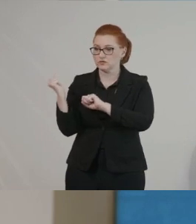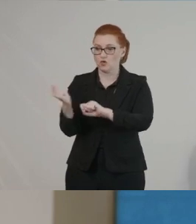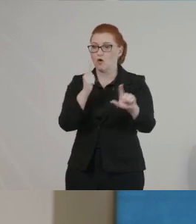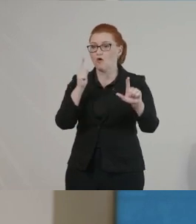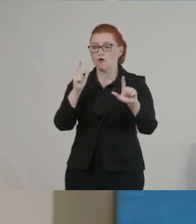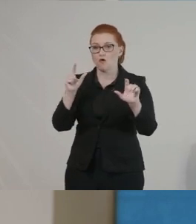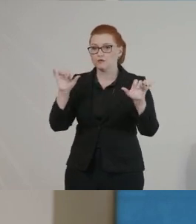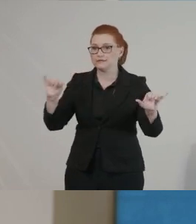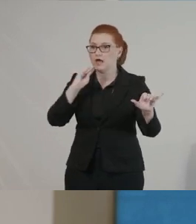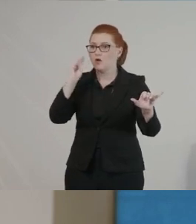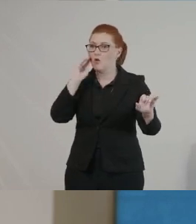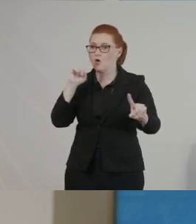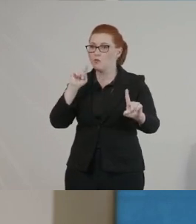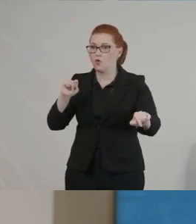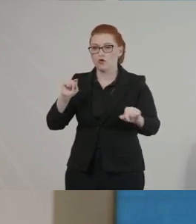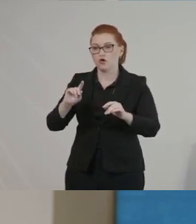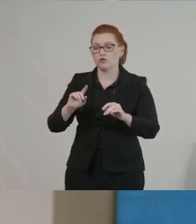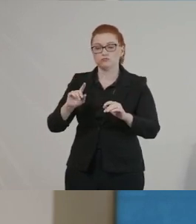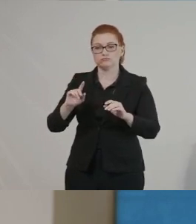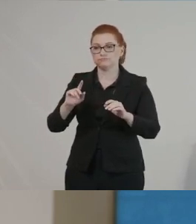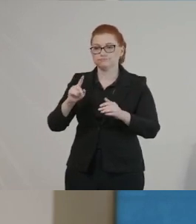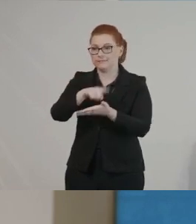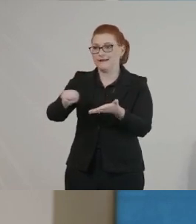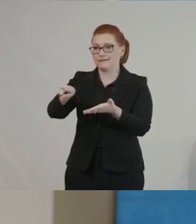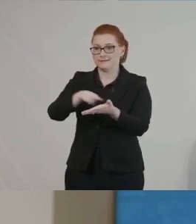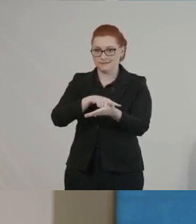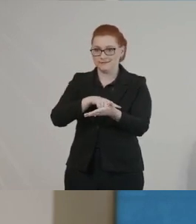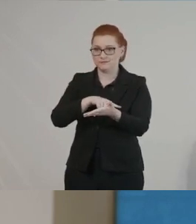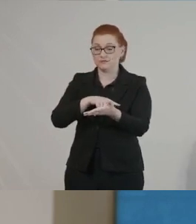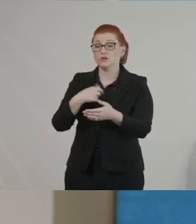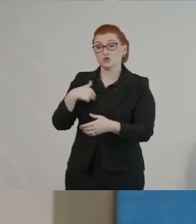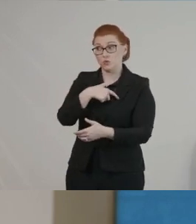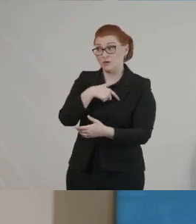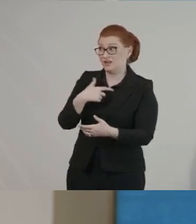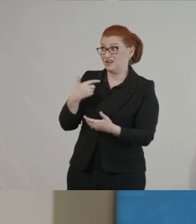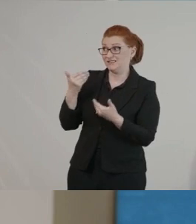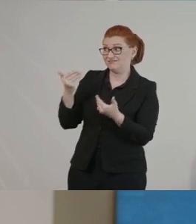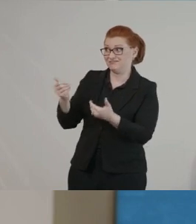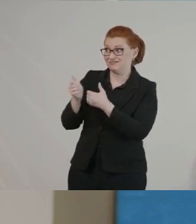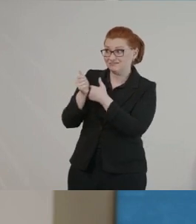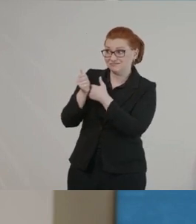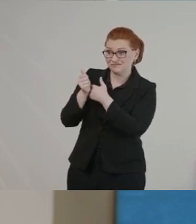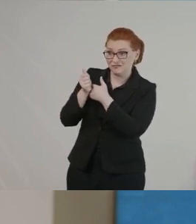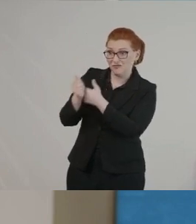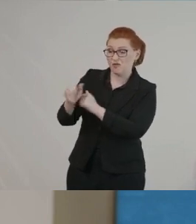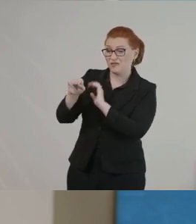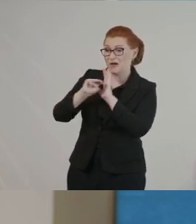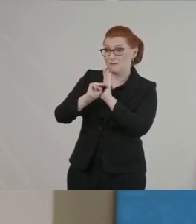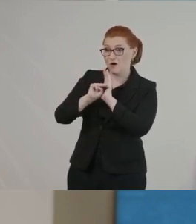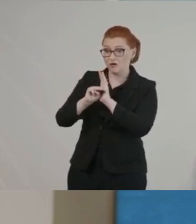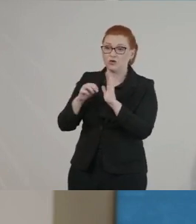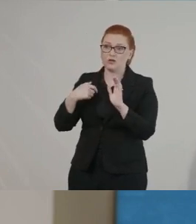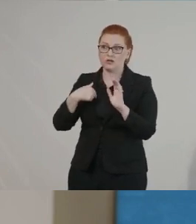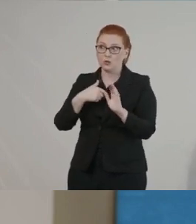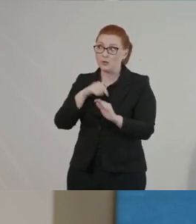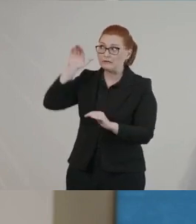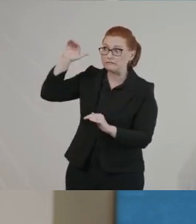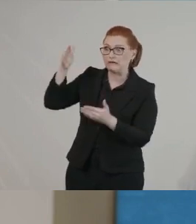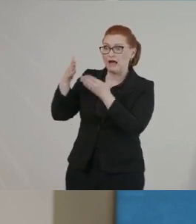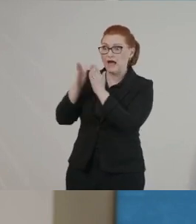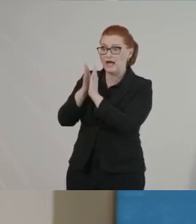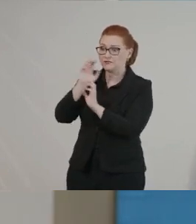ongoing. So we'll continue to follow that model. We were hoping to be able to get permission to post it. Tommy, go ahead. Let me see if I